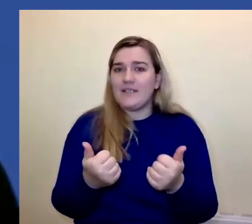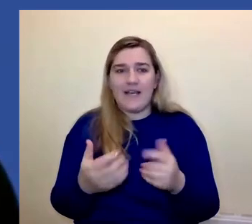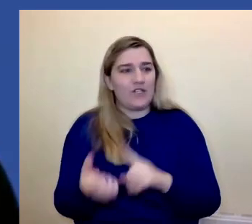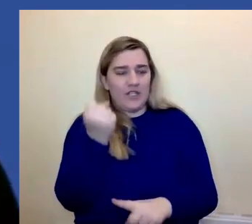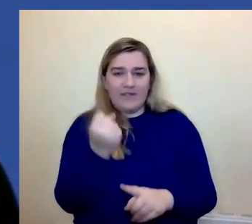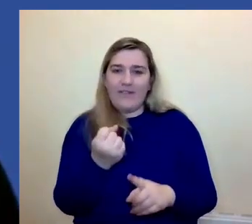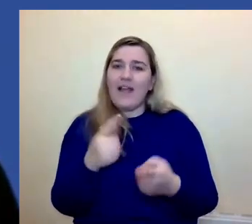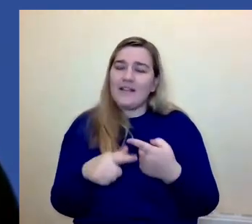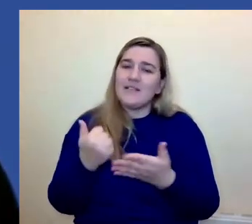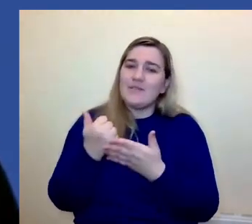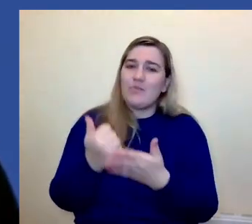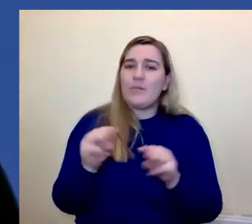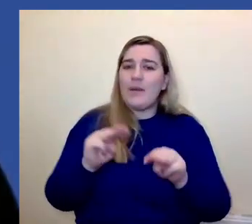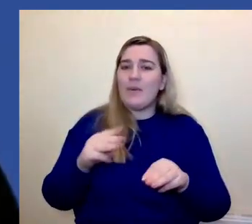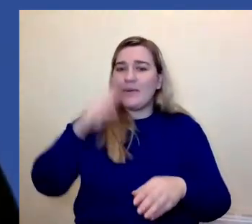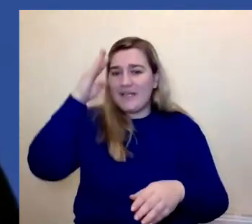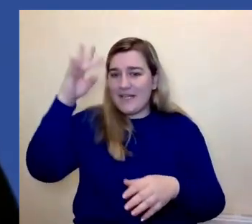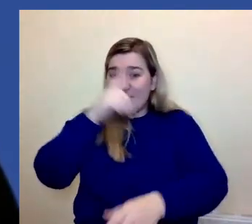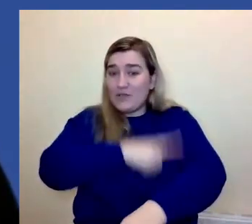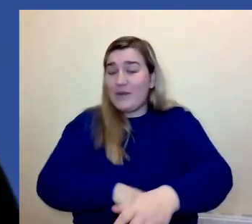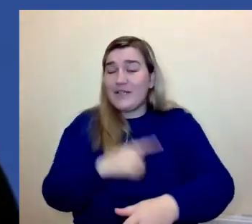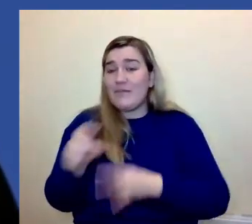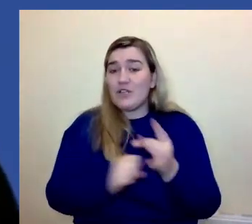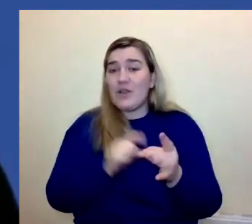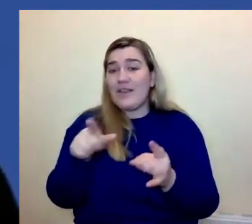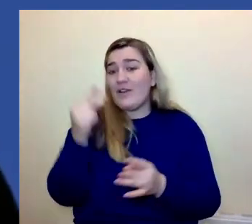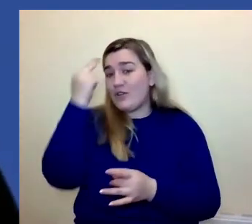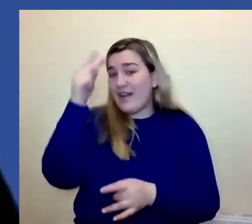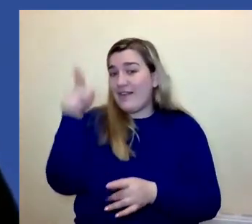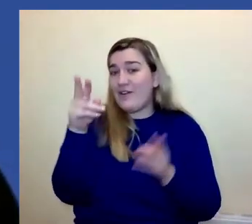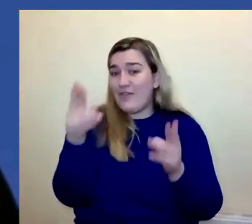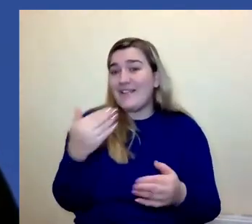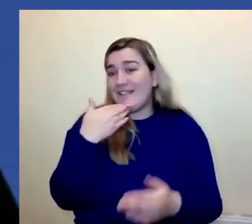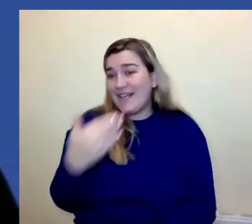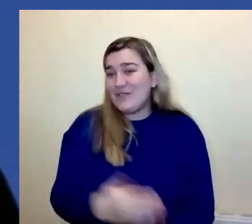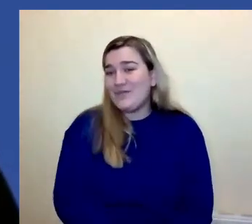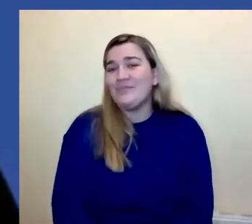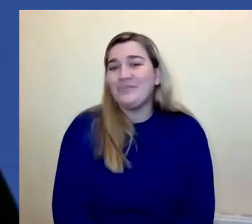people with intellectual disabilities across the country to understand their rights. Thank you.